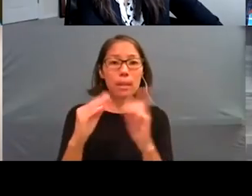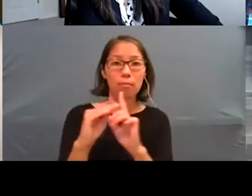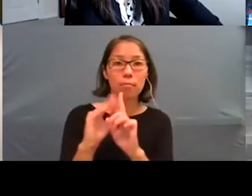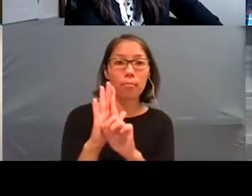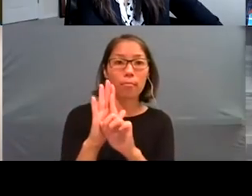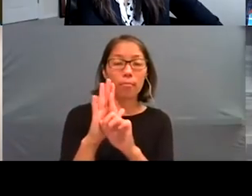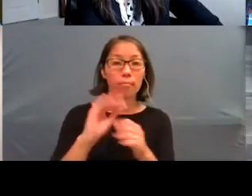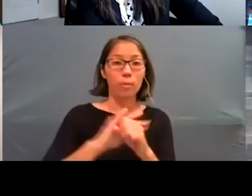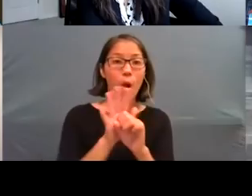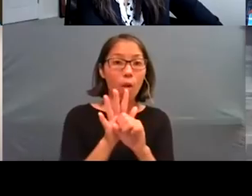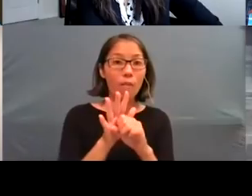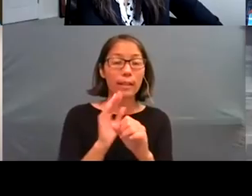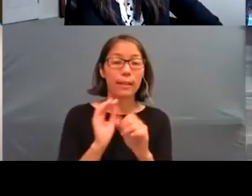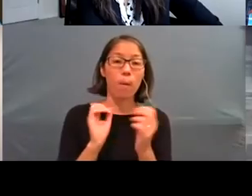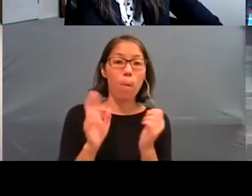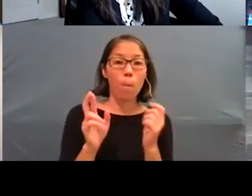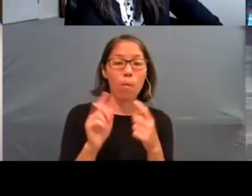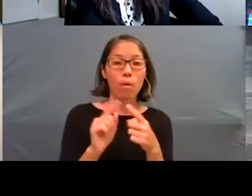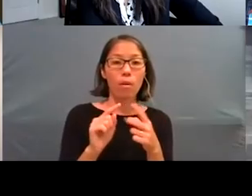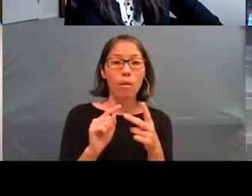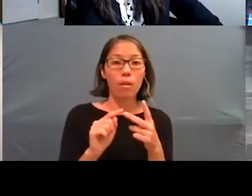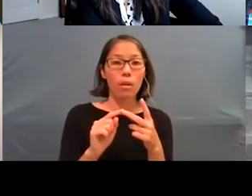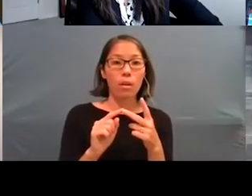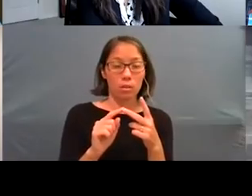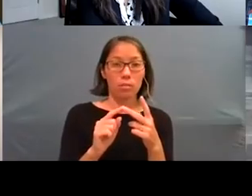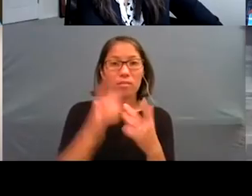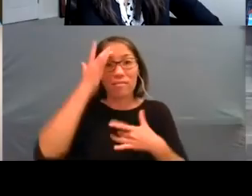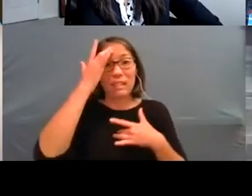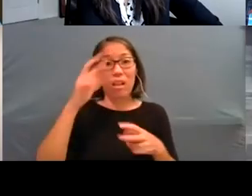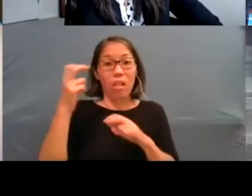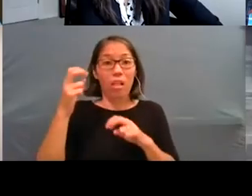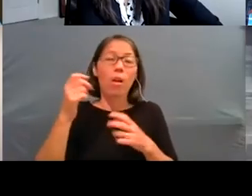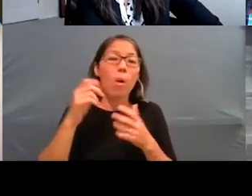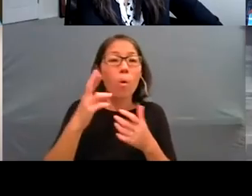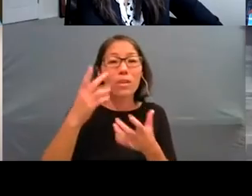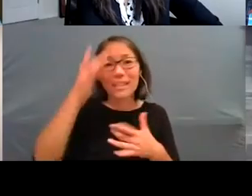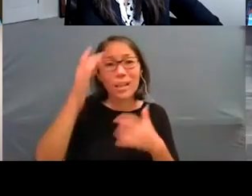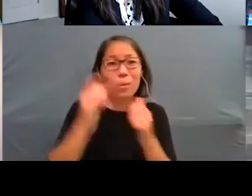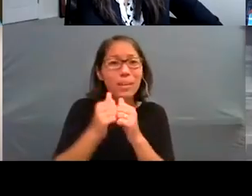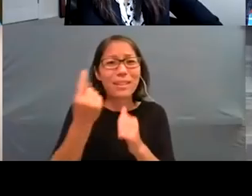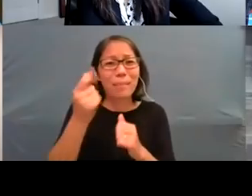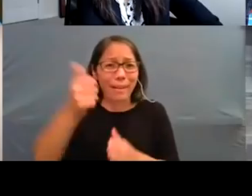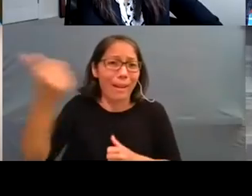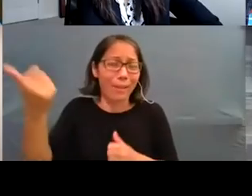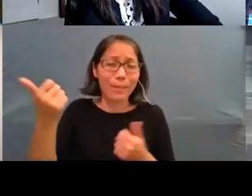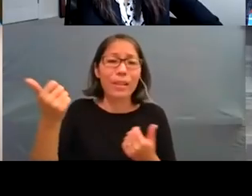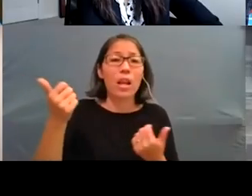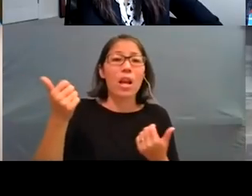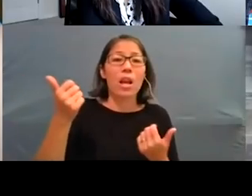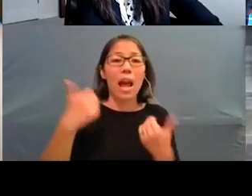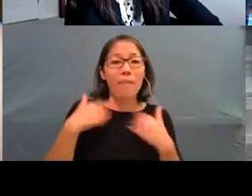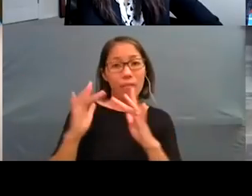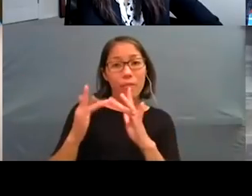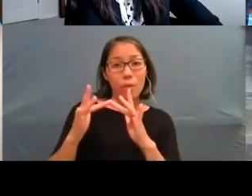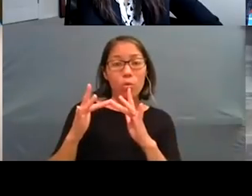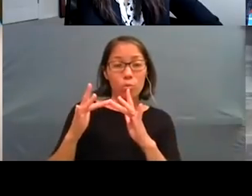COVID or even contracted or another illness. And having the virtual platform available would allow them to